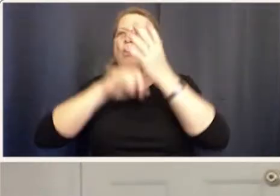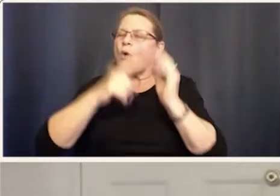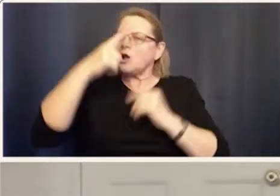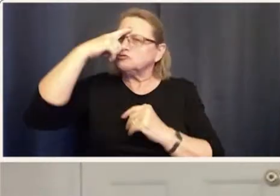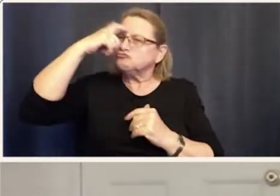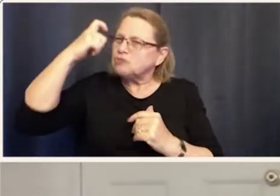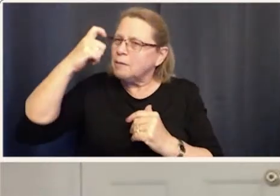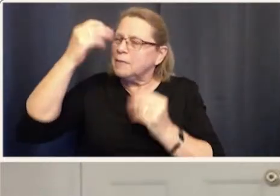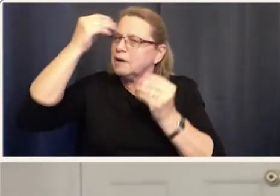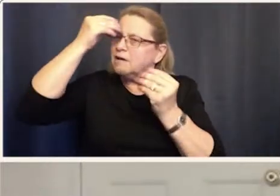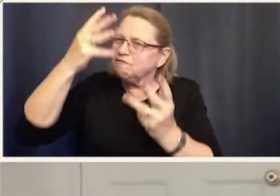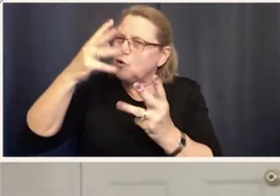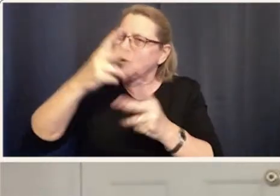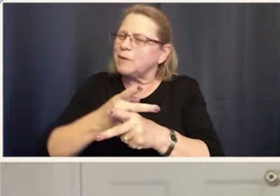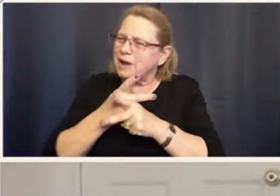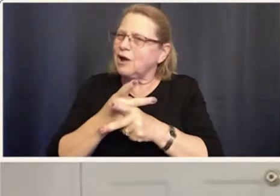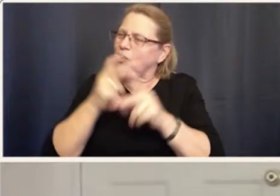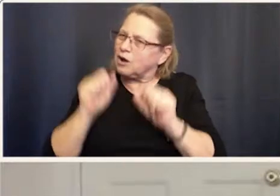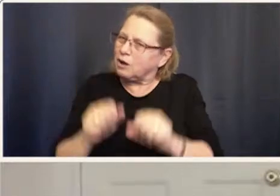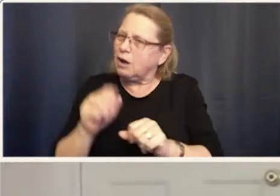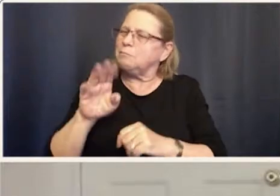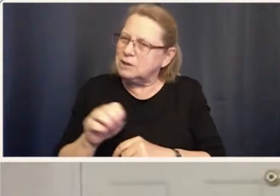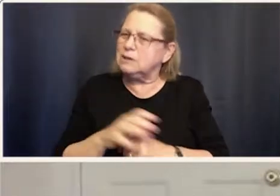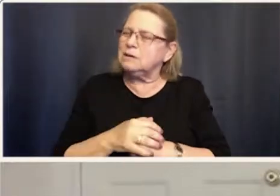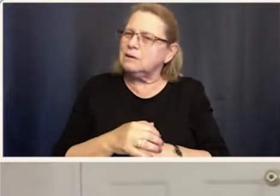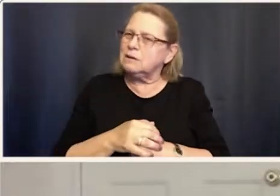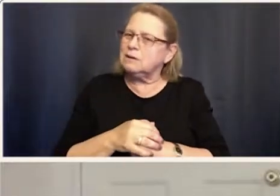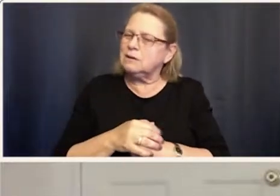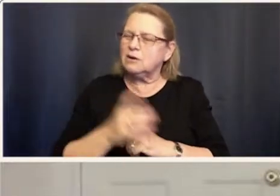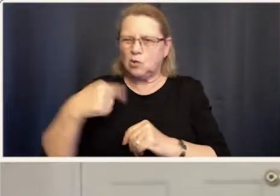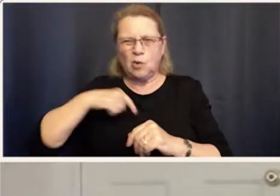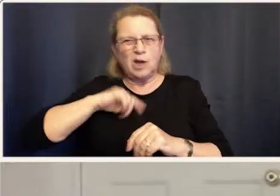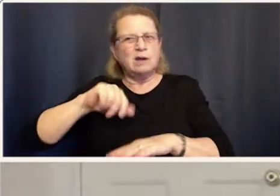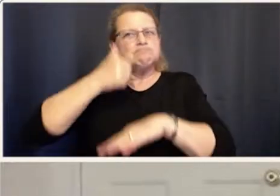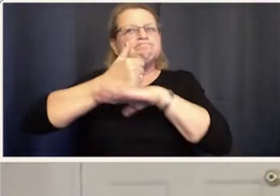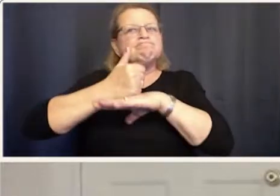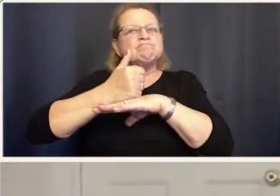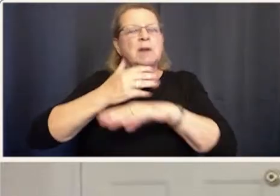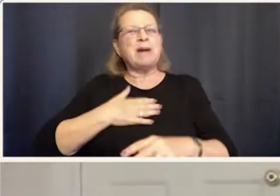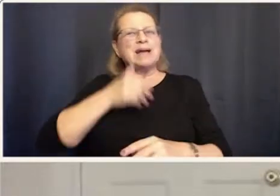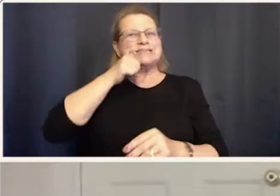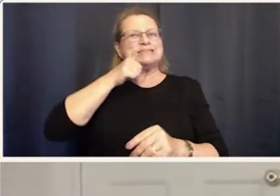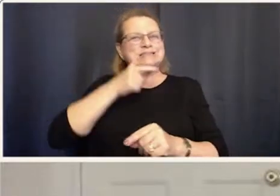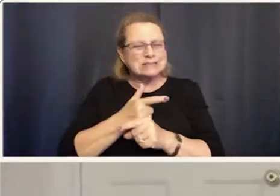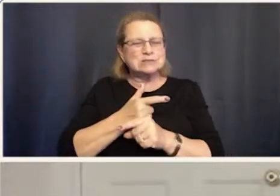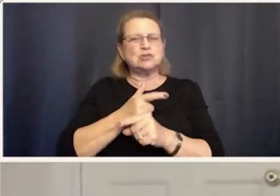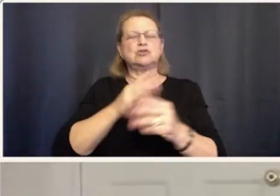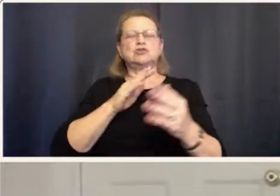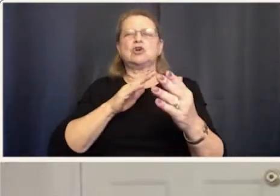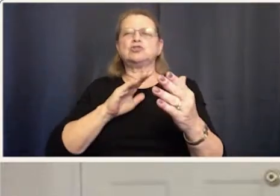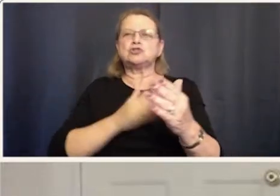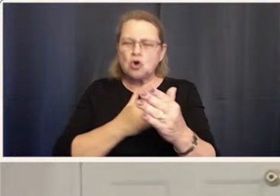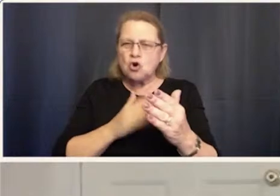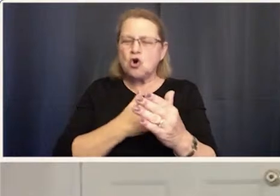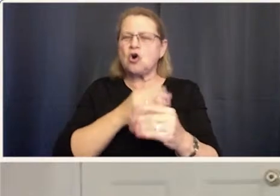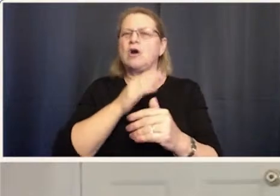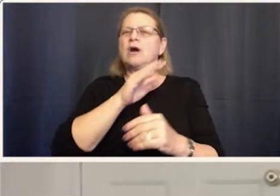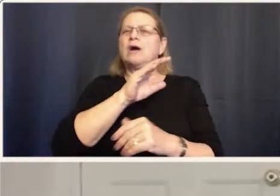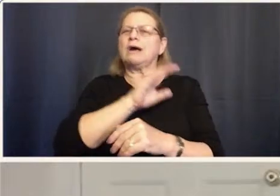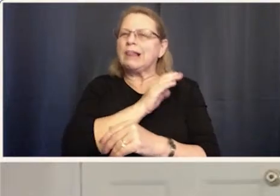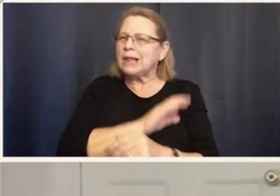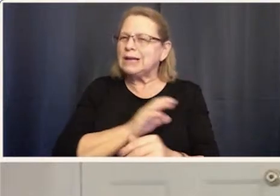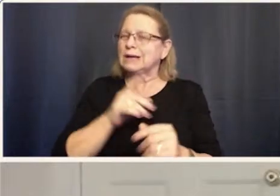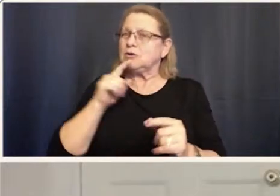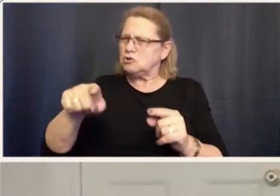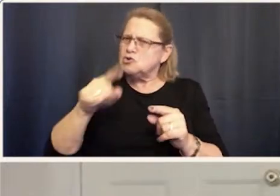care can look like. With the establishment of My Sister's Song Clinic, you have